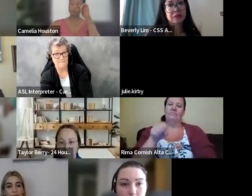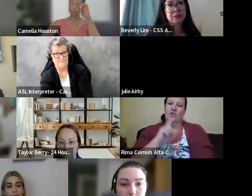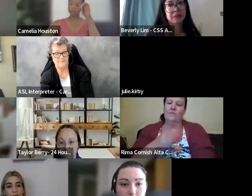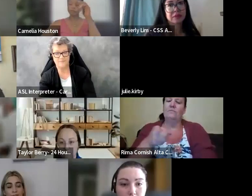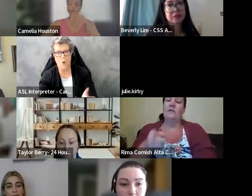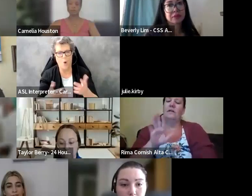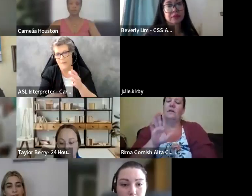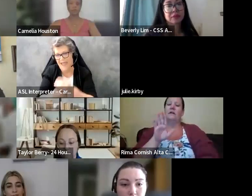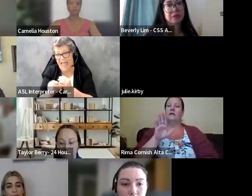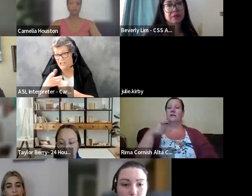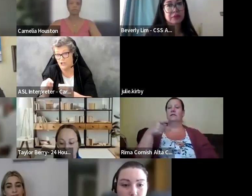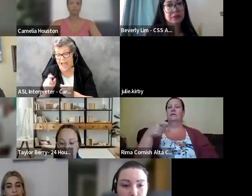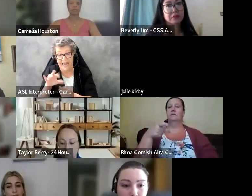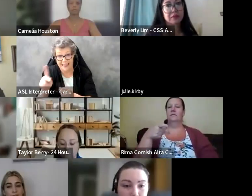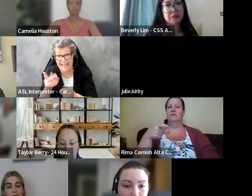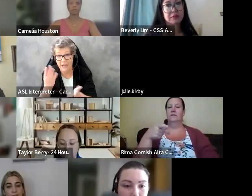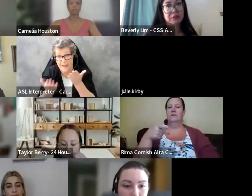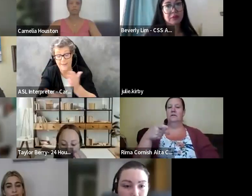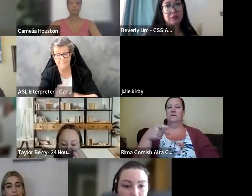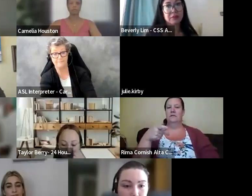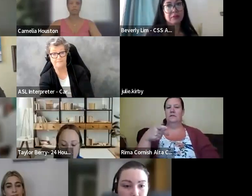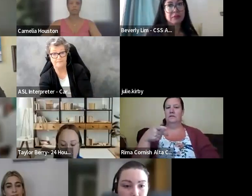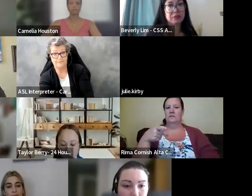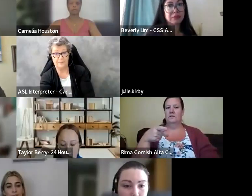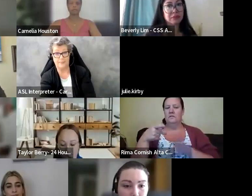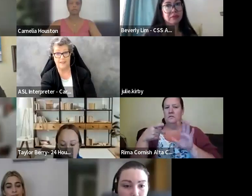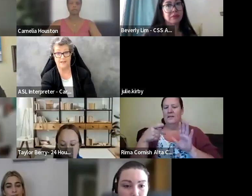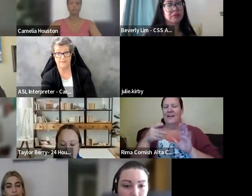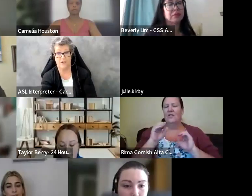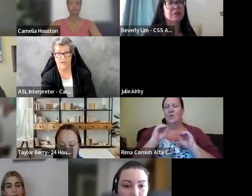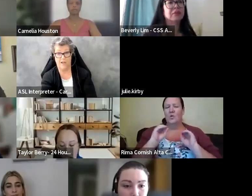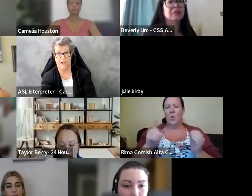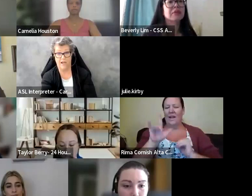something in the chat if there's a link that would be helpful for folks?